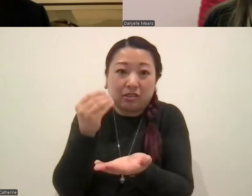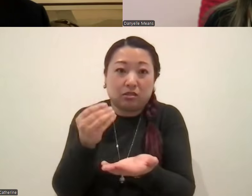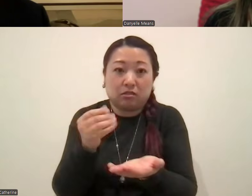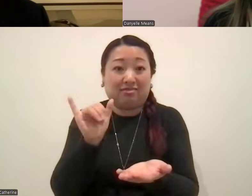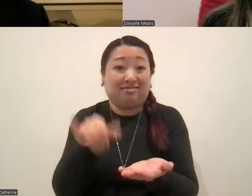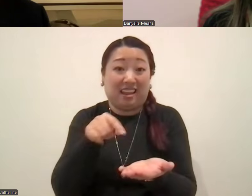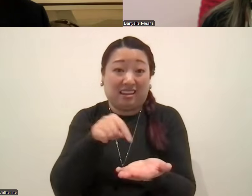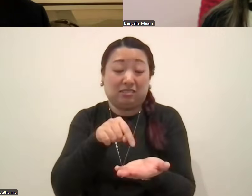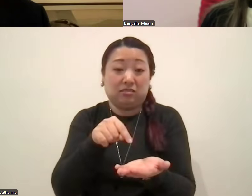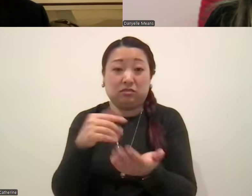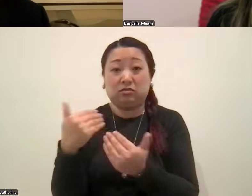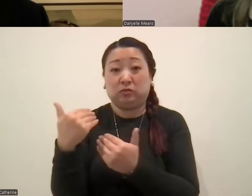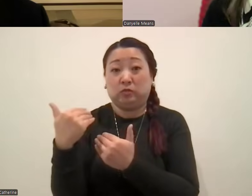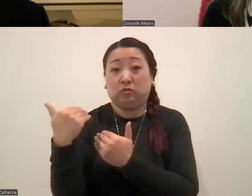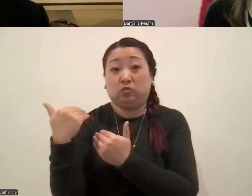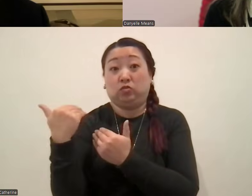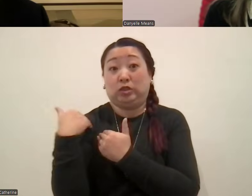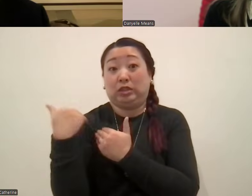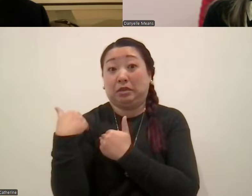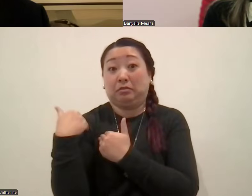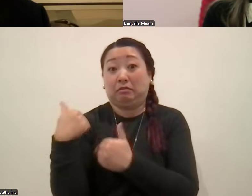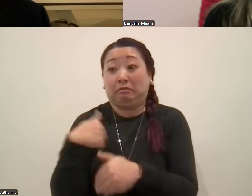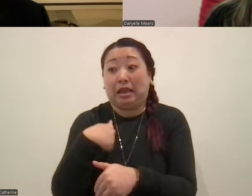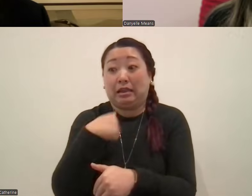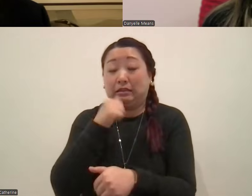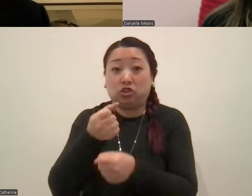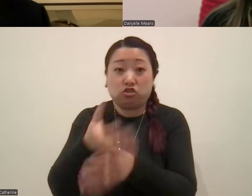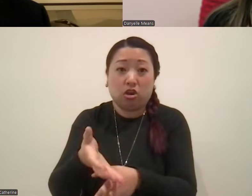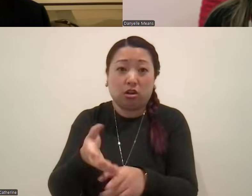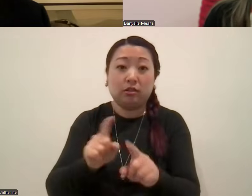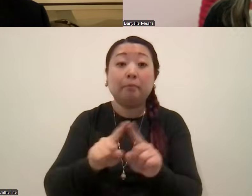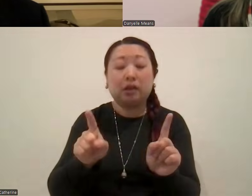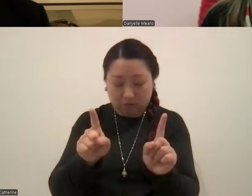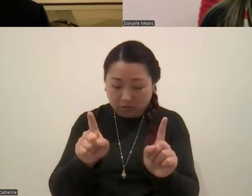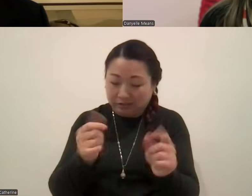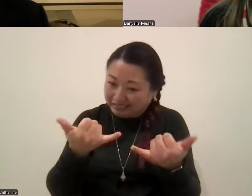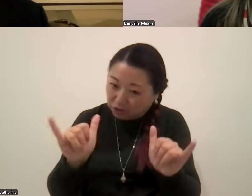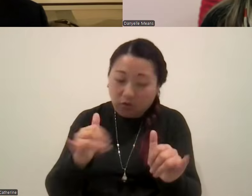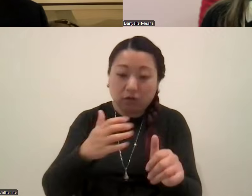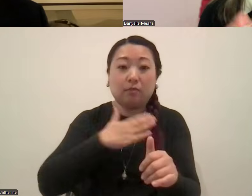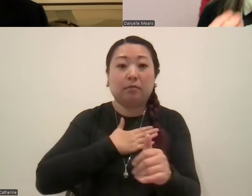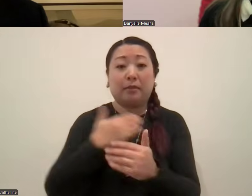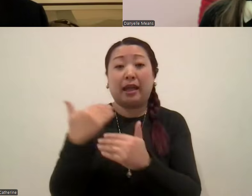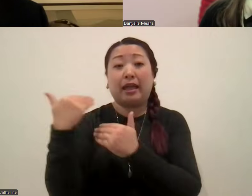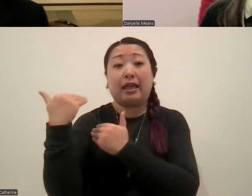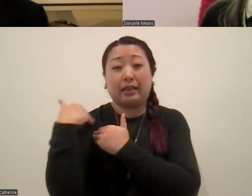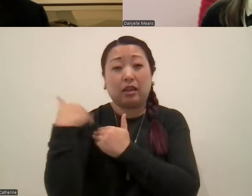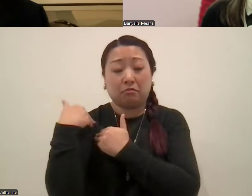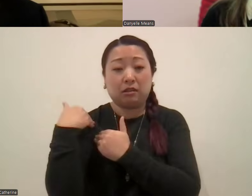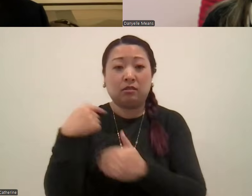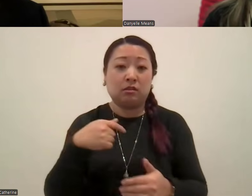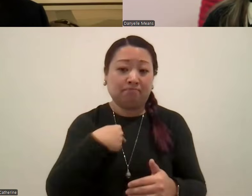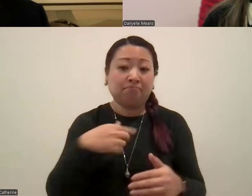That's a responsibility I didn't cause, but it's my accountability and accepting